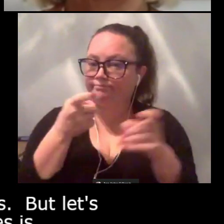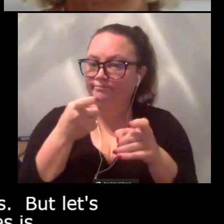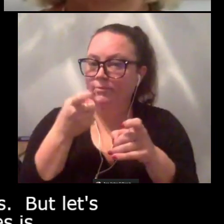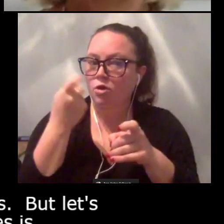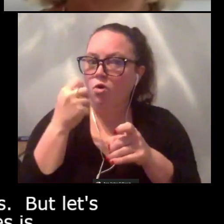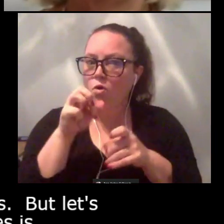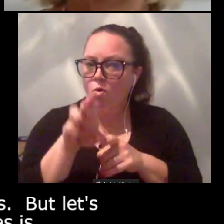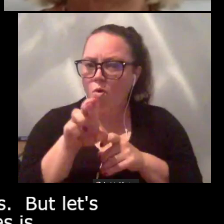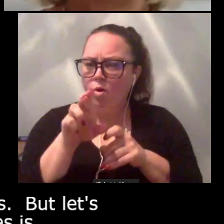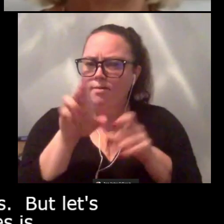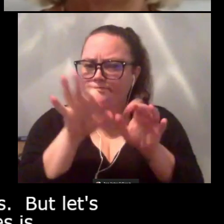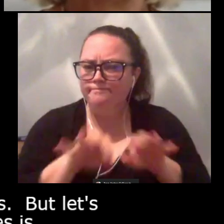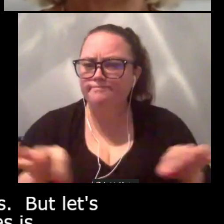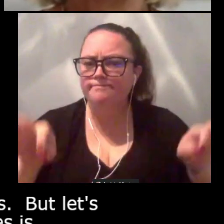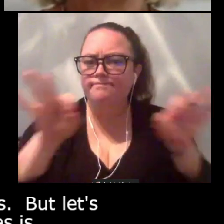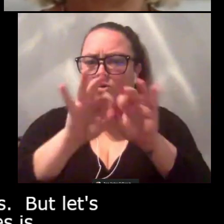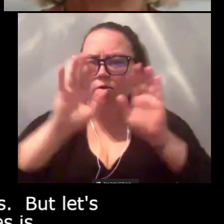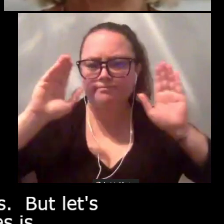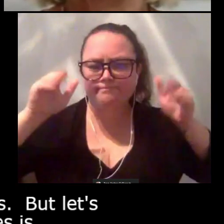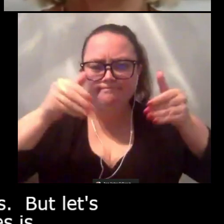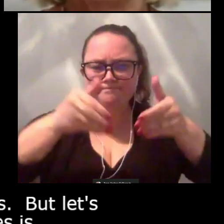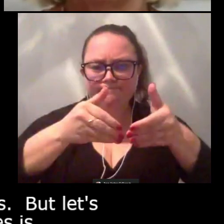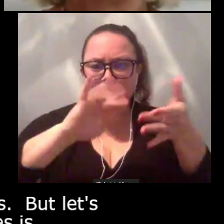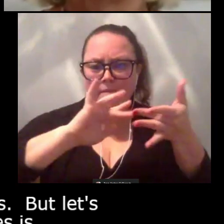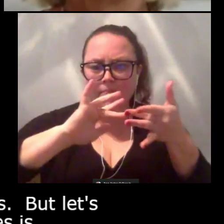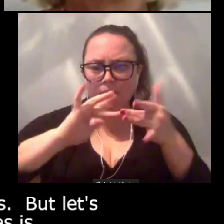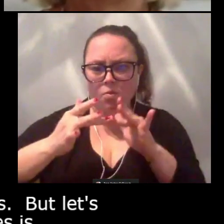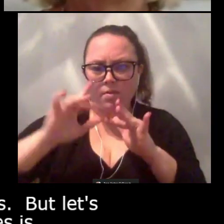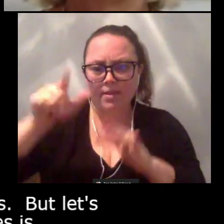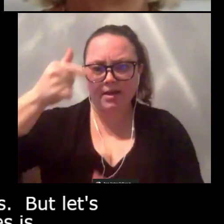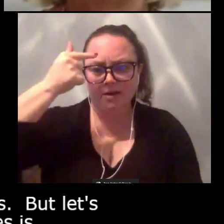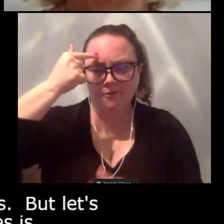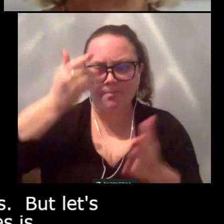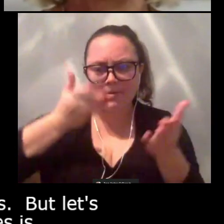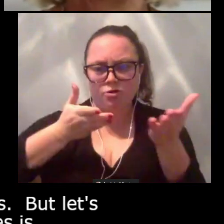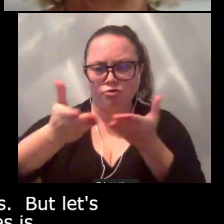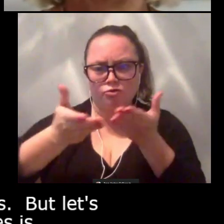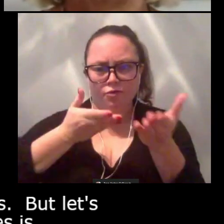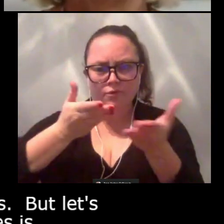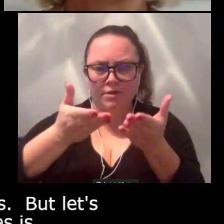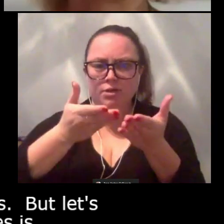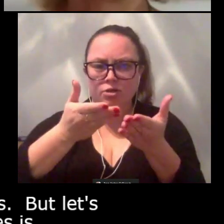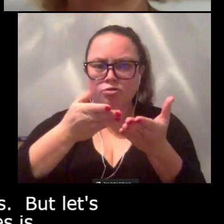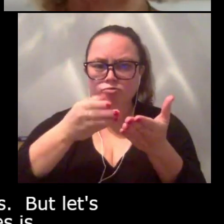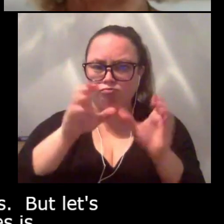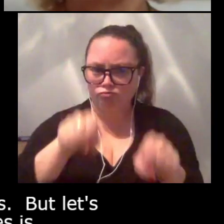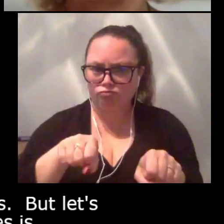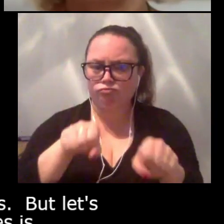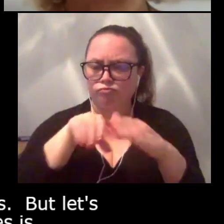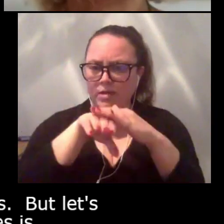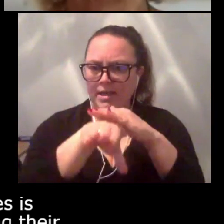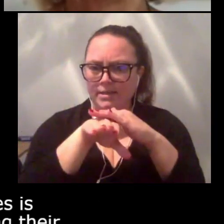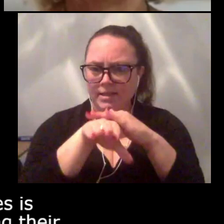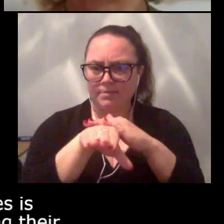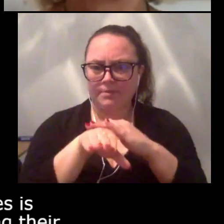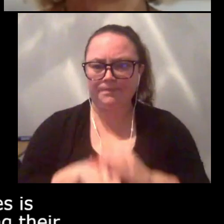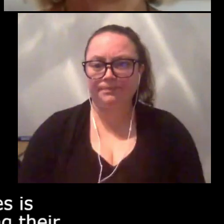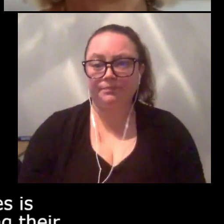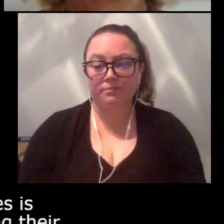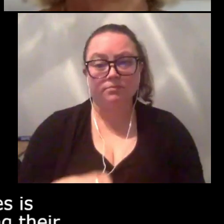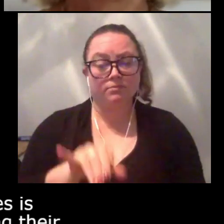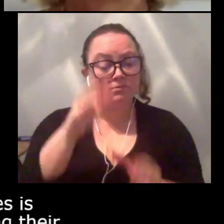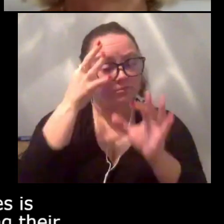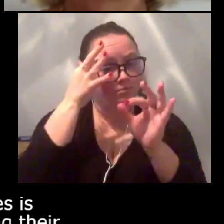that their online government services are accessible, and that certainly applies